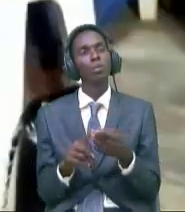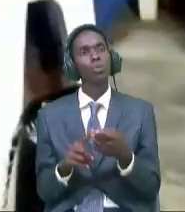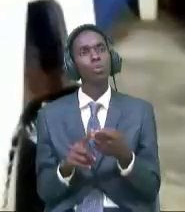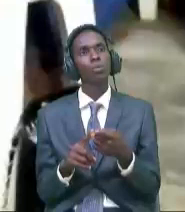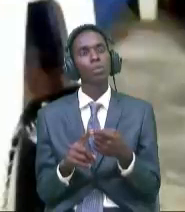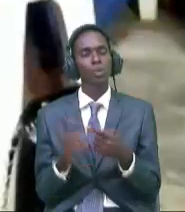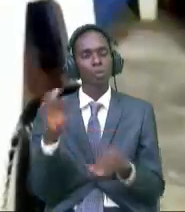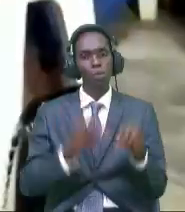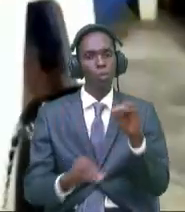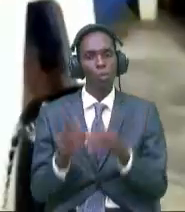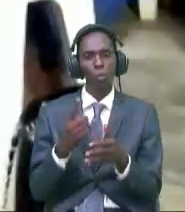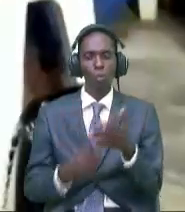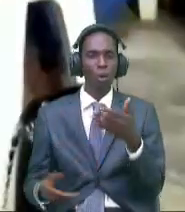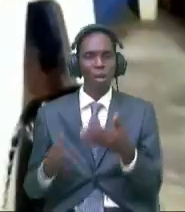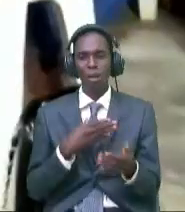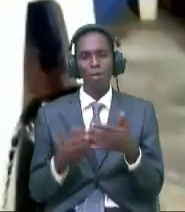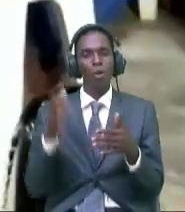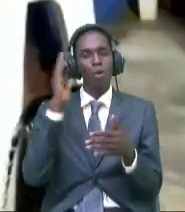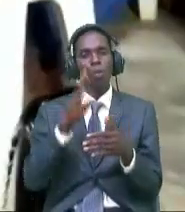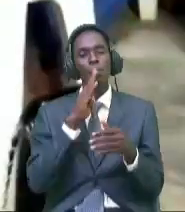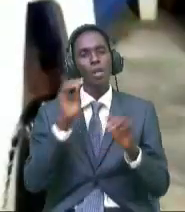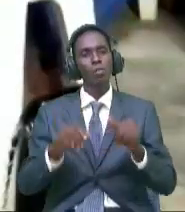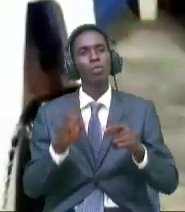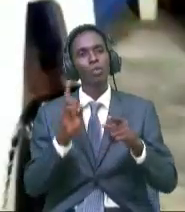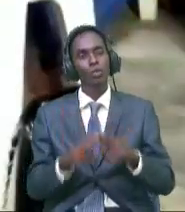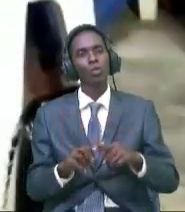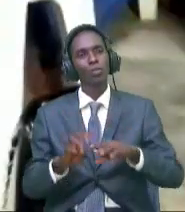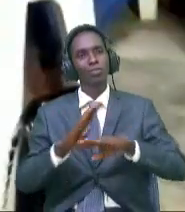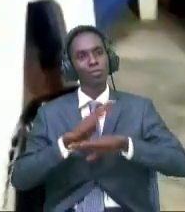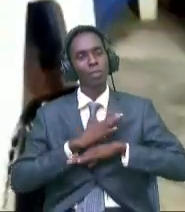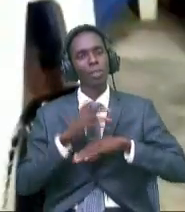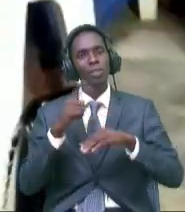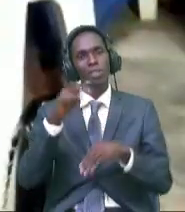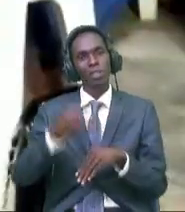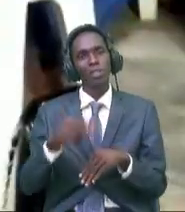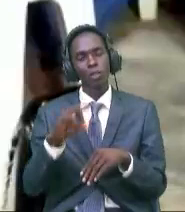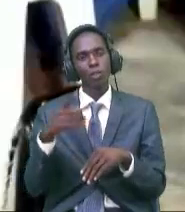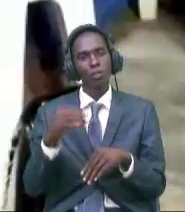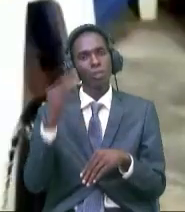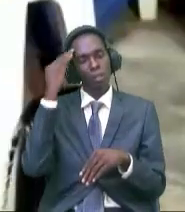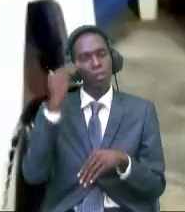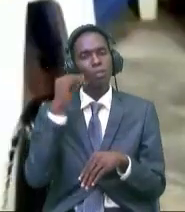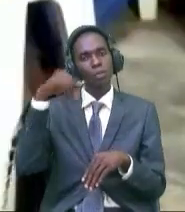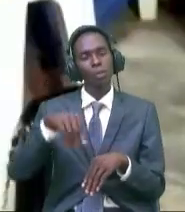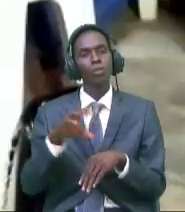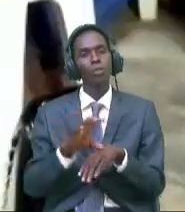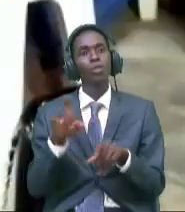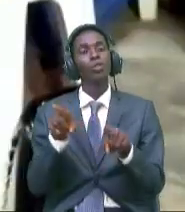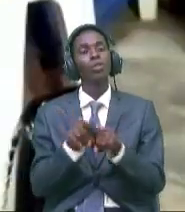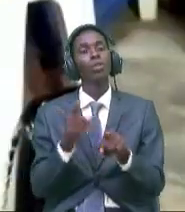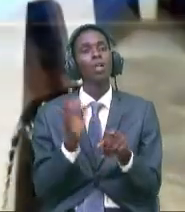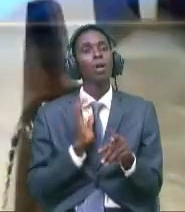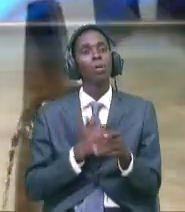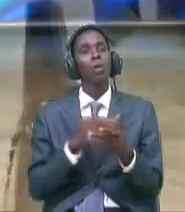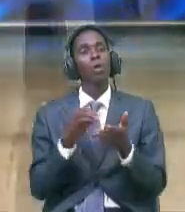be able to satisfy the need of the headquarters church. It's just like our own Deeper Life Bible